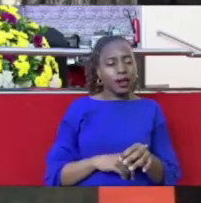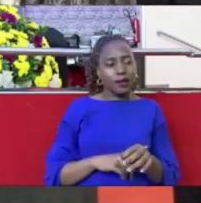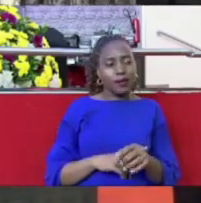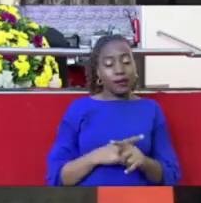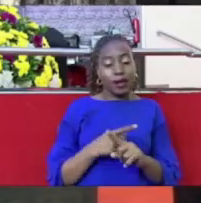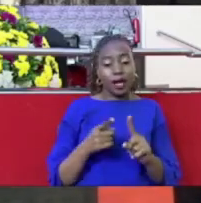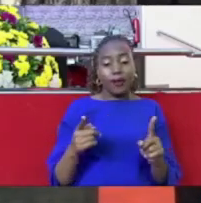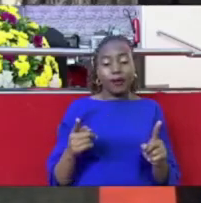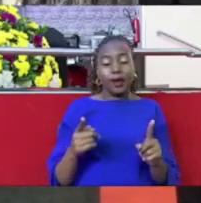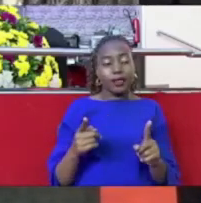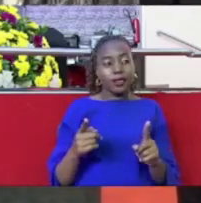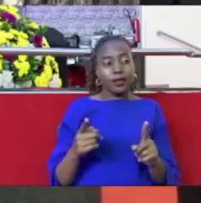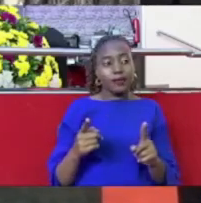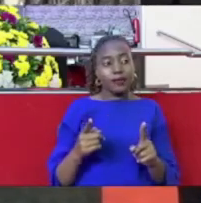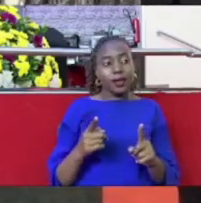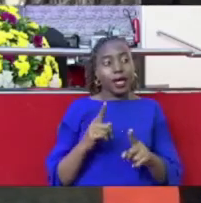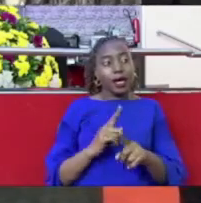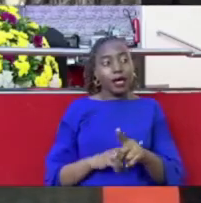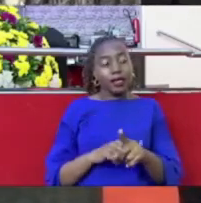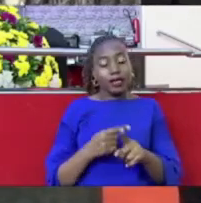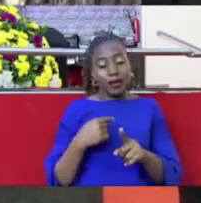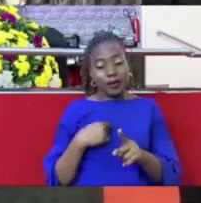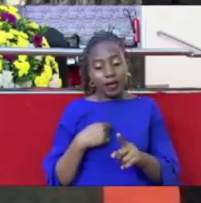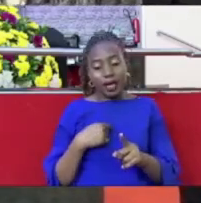But when I meet somebody who is demon